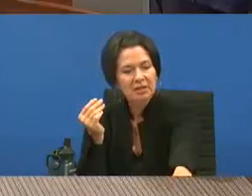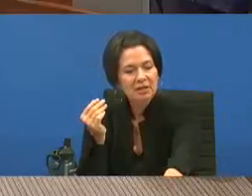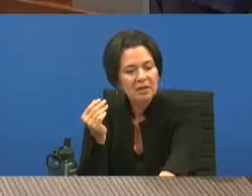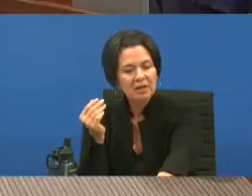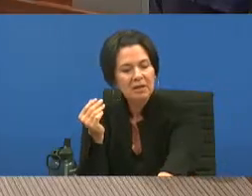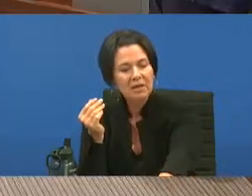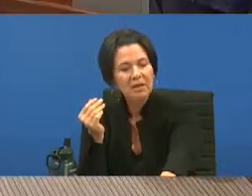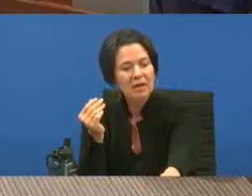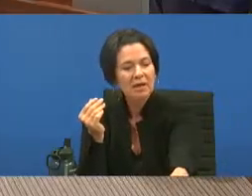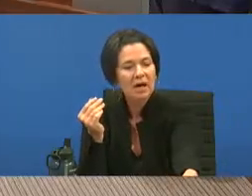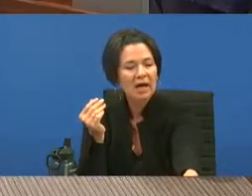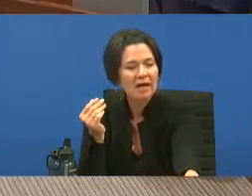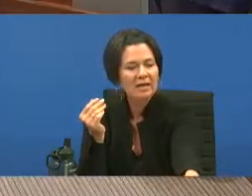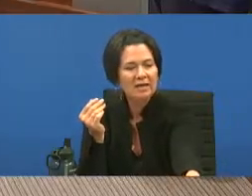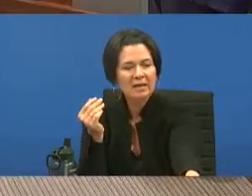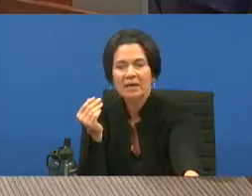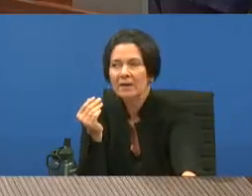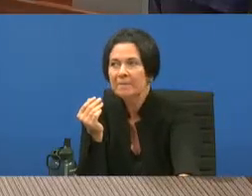Appreciate it. Definitely.